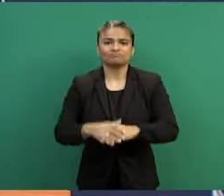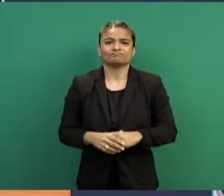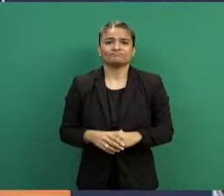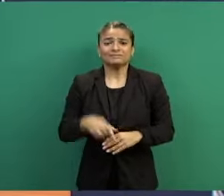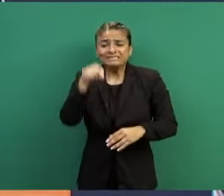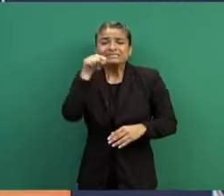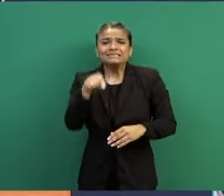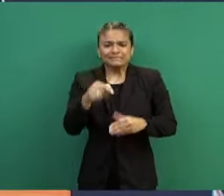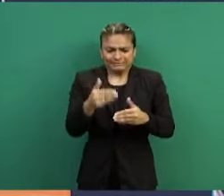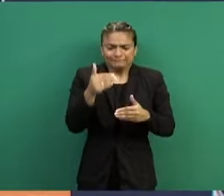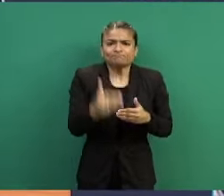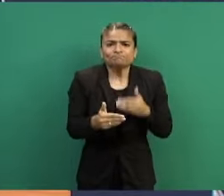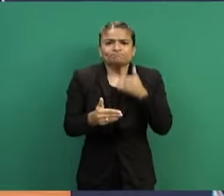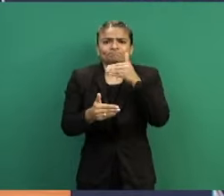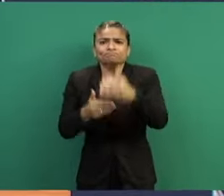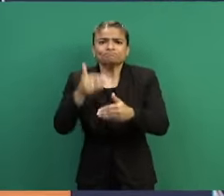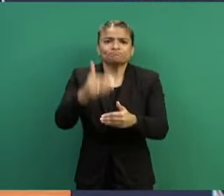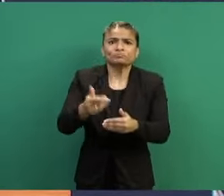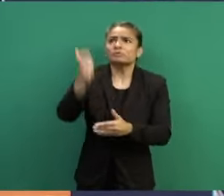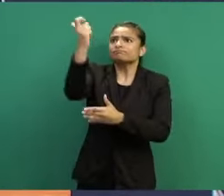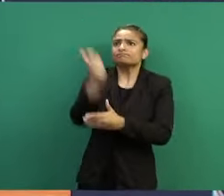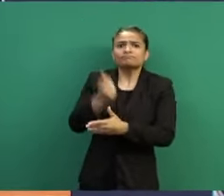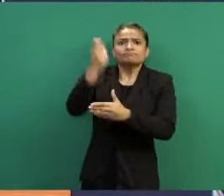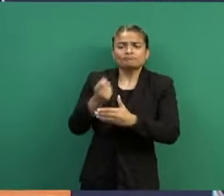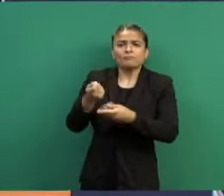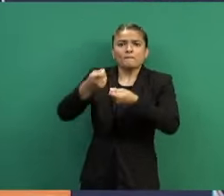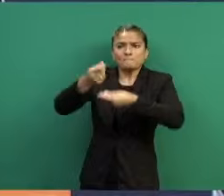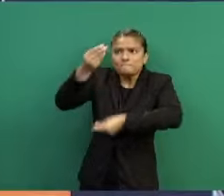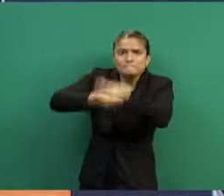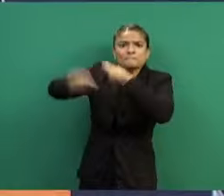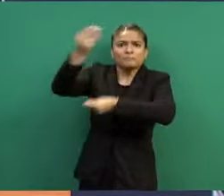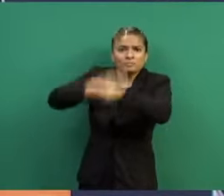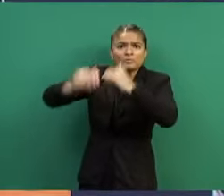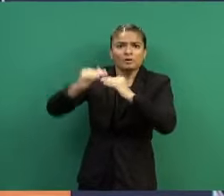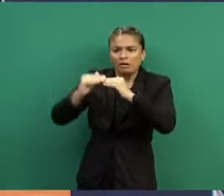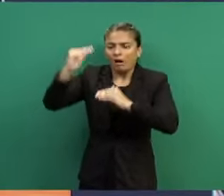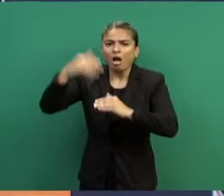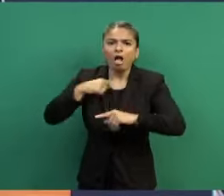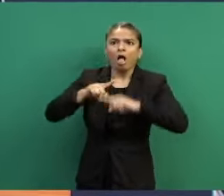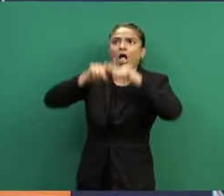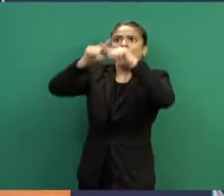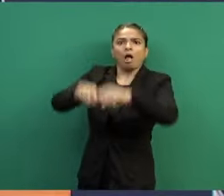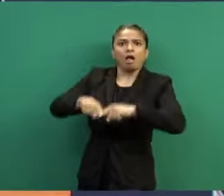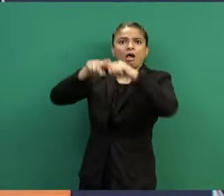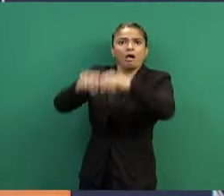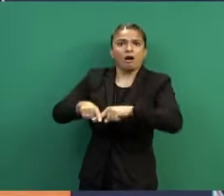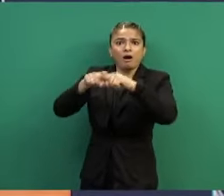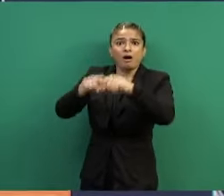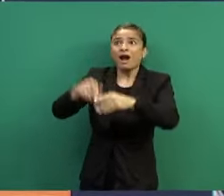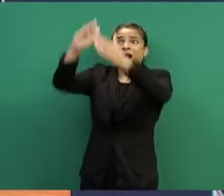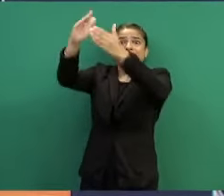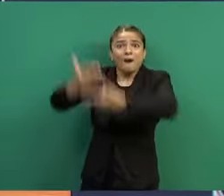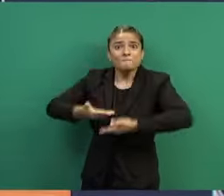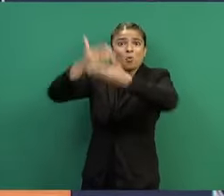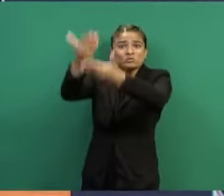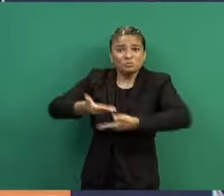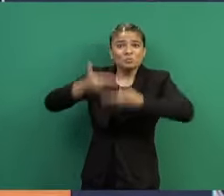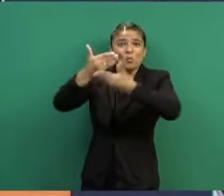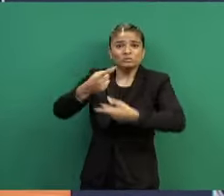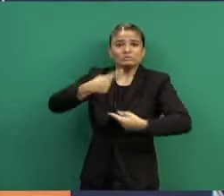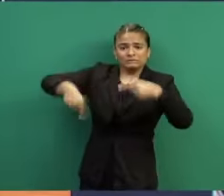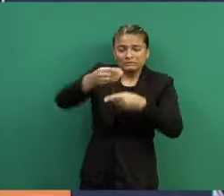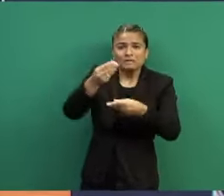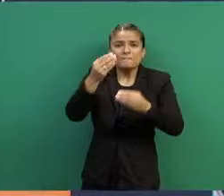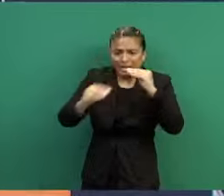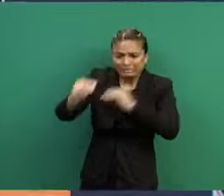on commodities is reflected in the high volatility of the currency in response to global risk-on and